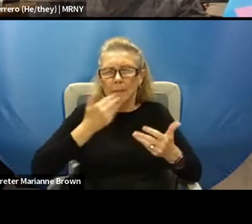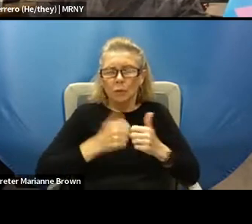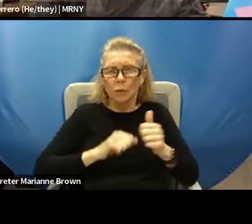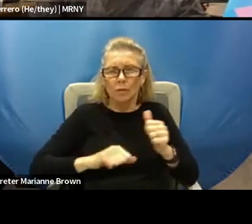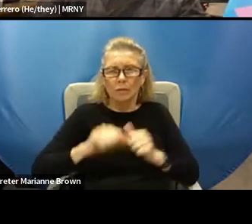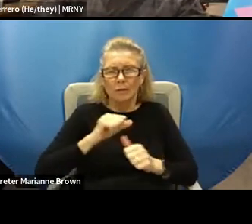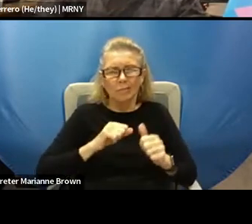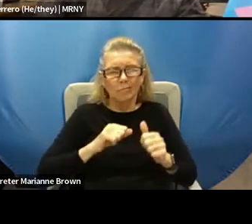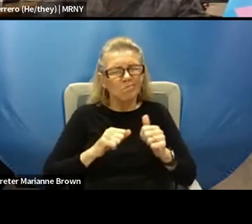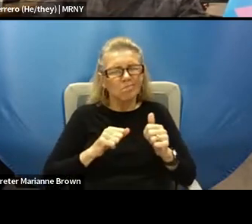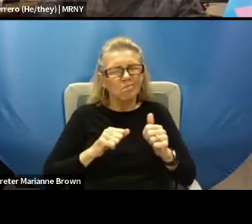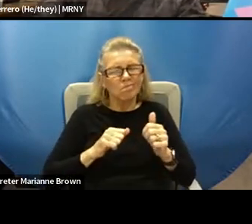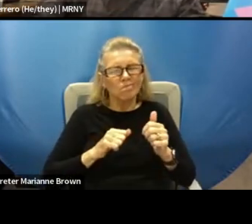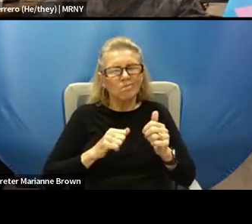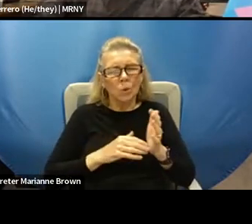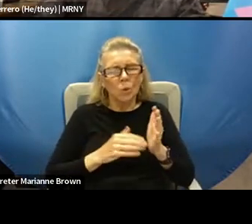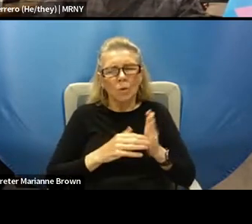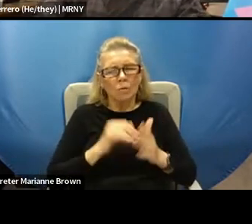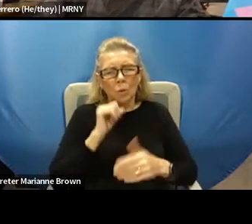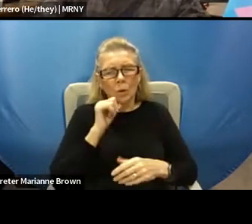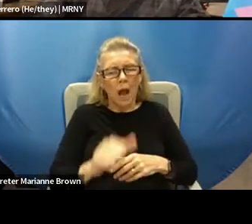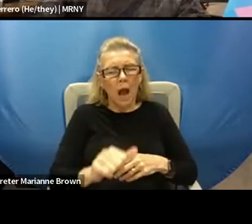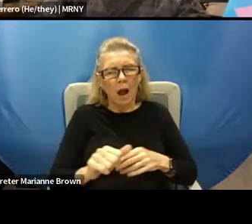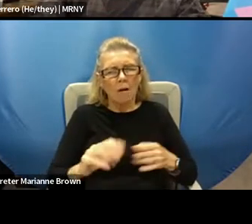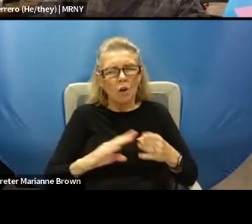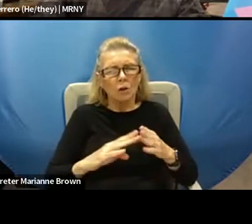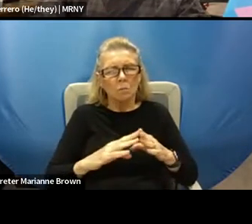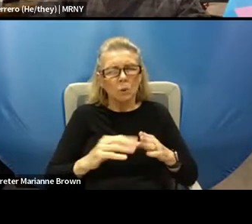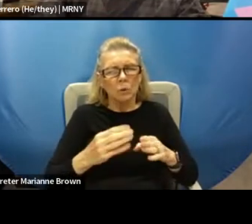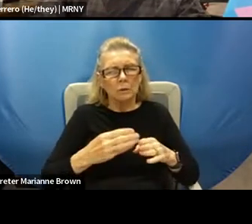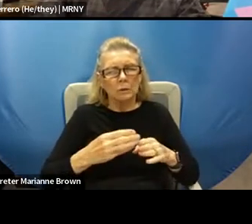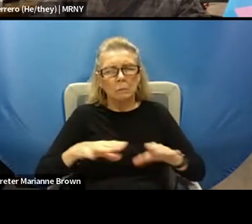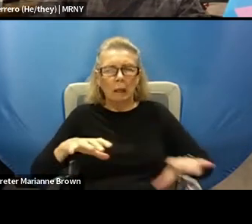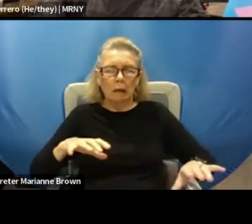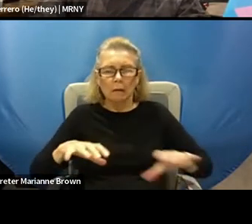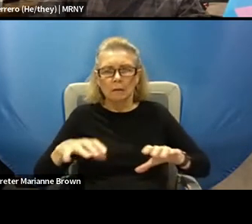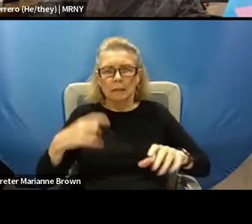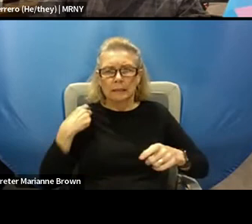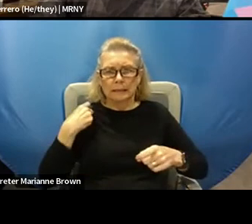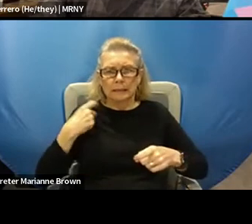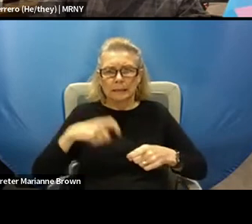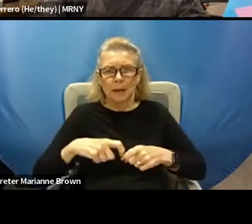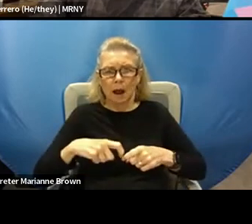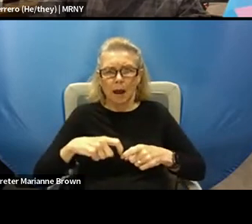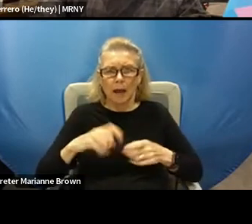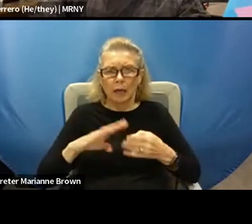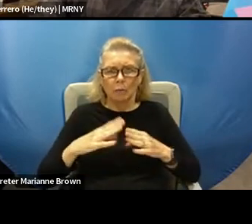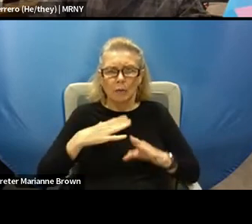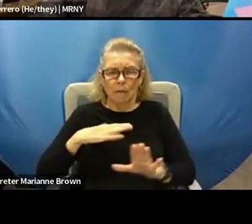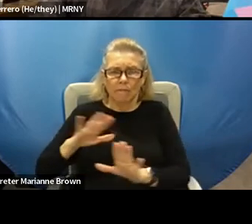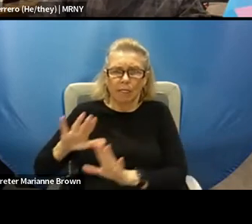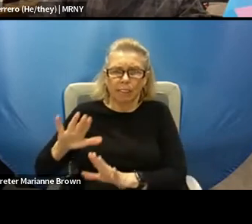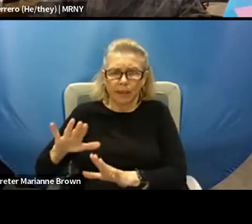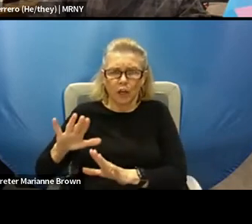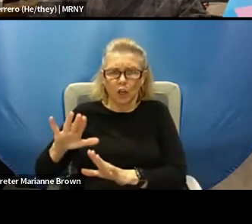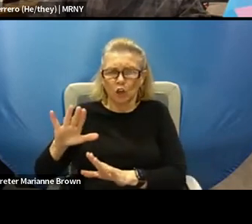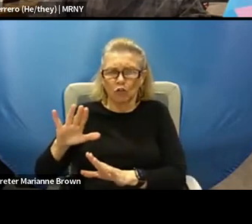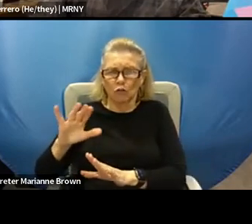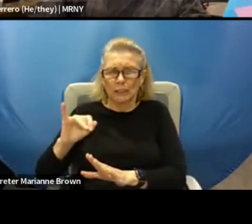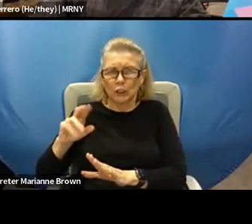not. All right, the community's split. Hispanic community has got a set of issues, and it doesn't.